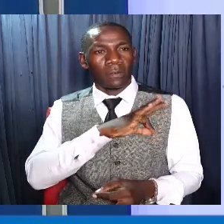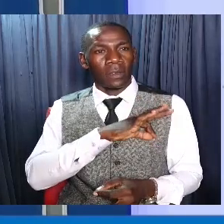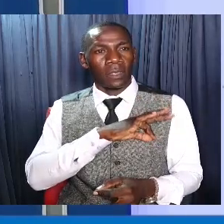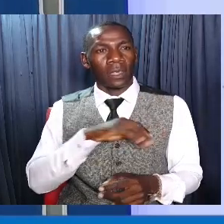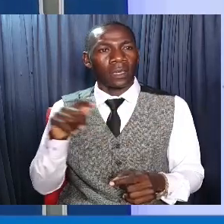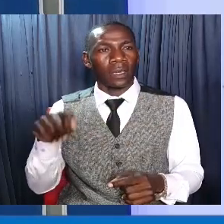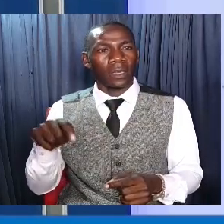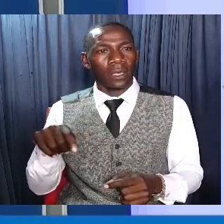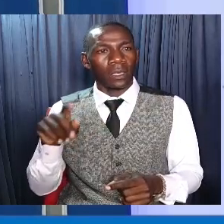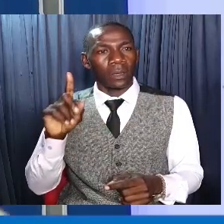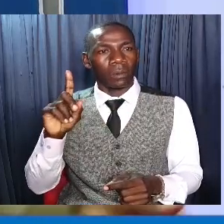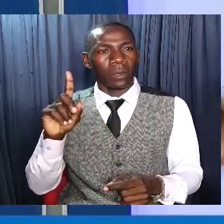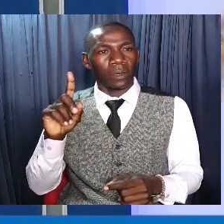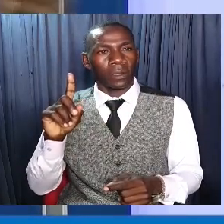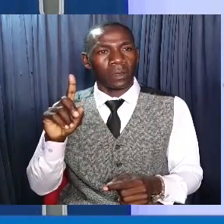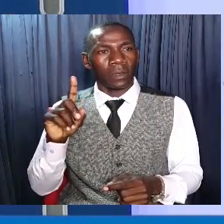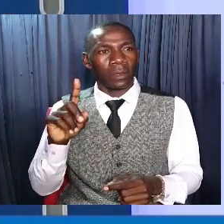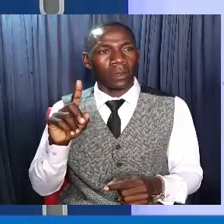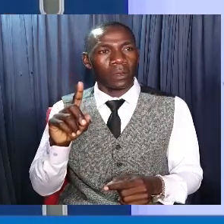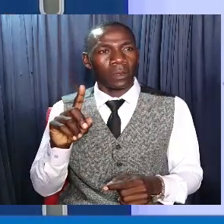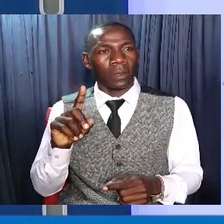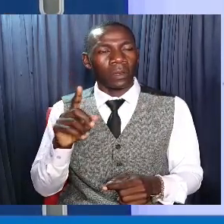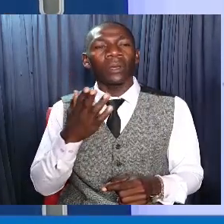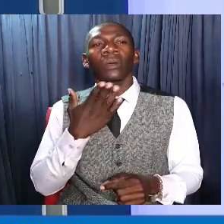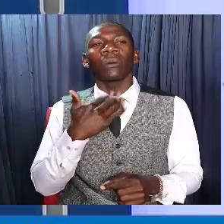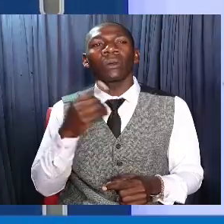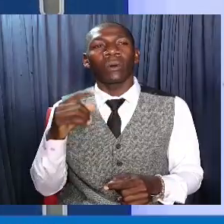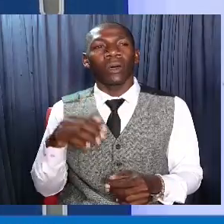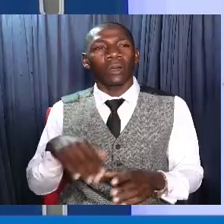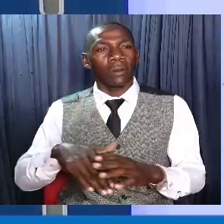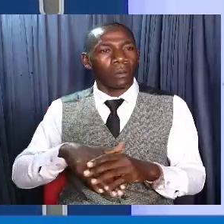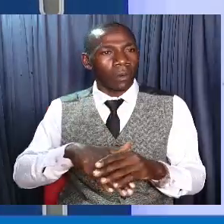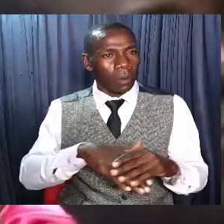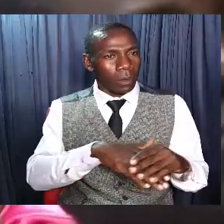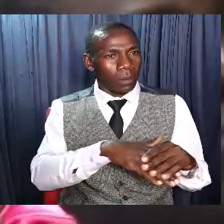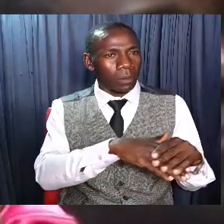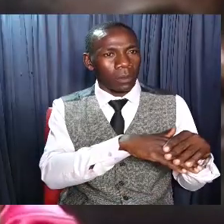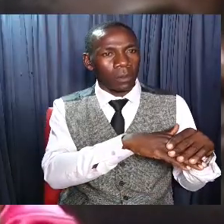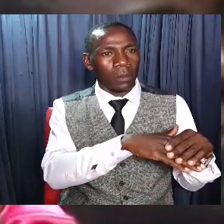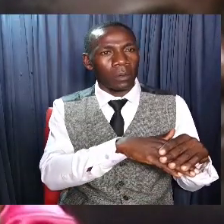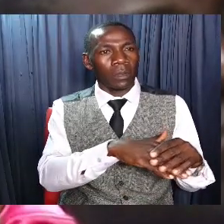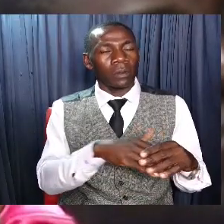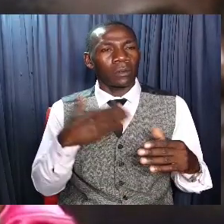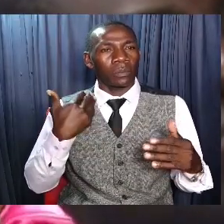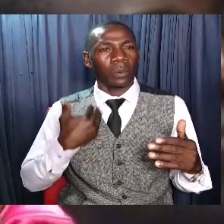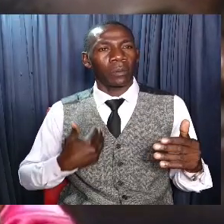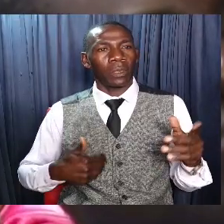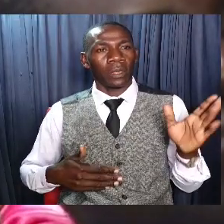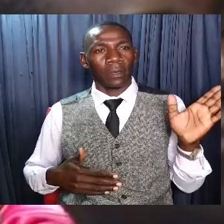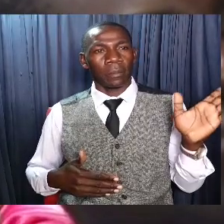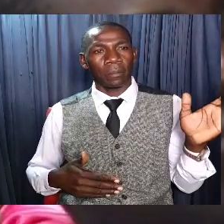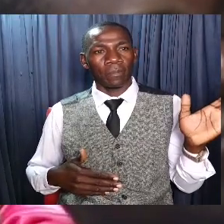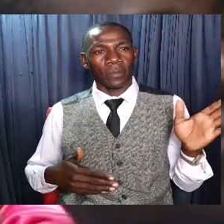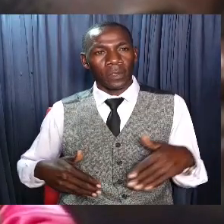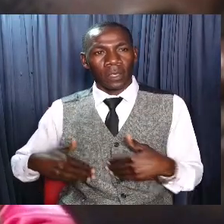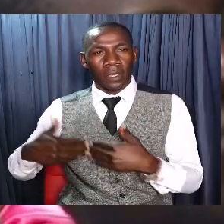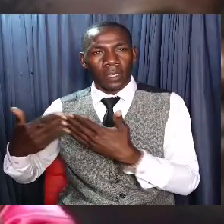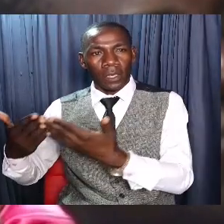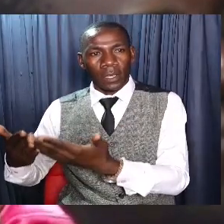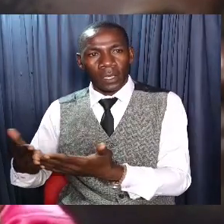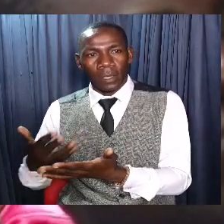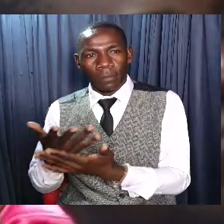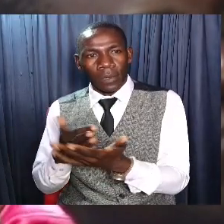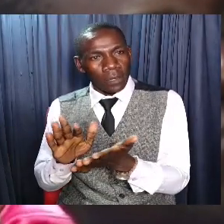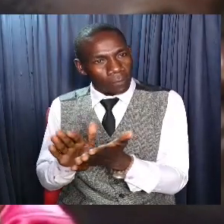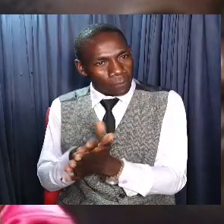one. Hebu, okay. Manao moja tuandamane na yeye. One of your child, we walk together. Tuende theater. We go to the theater. Nikatoe damu mara moja.